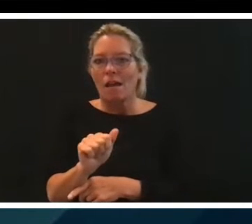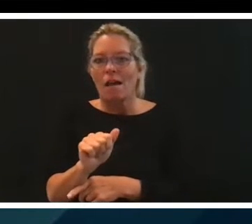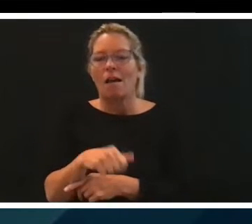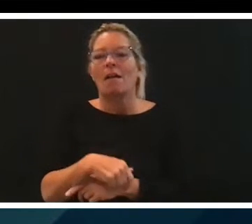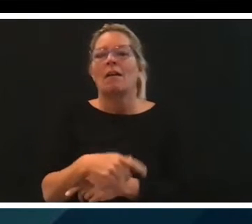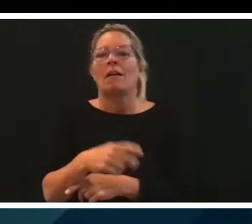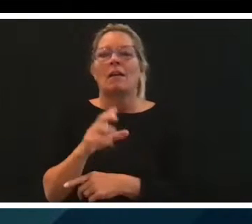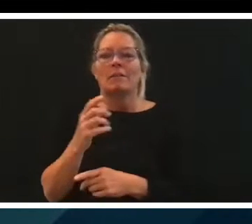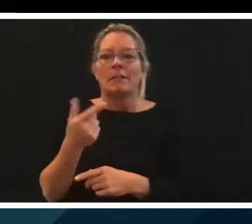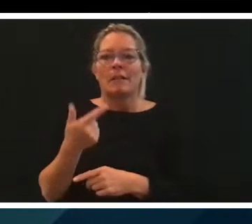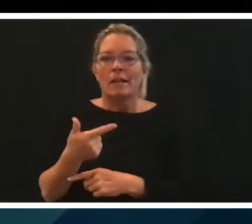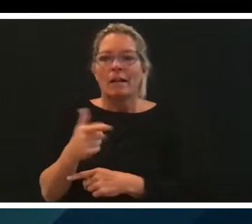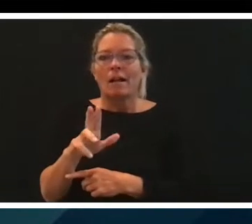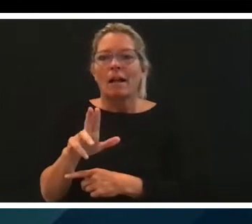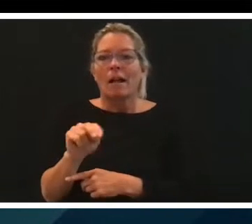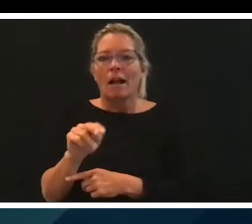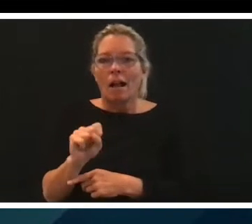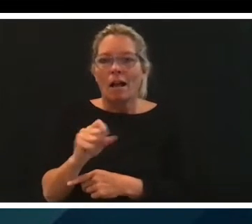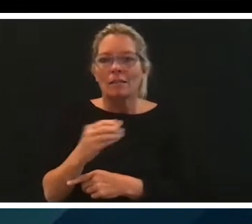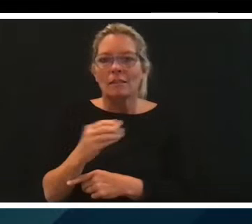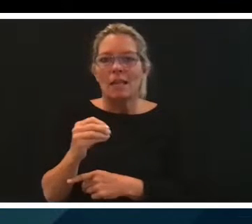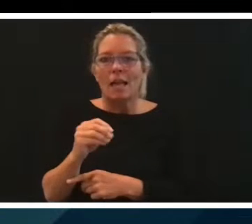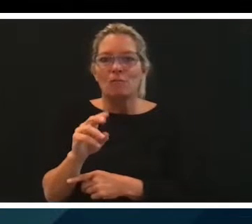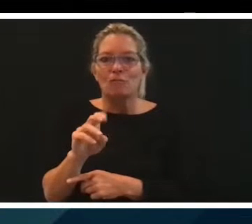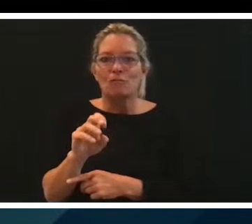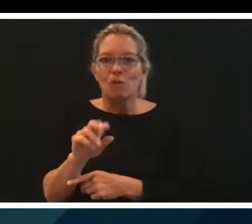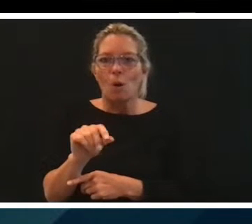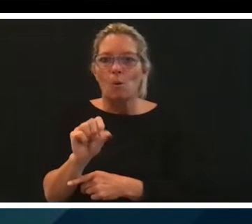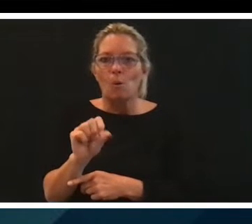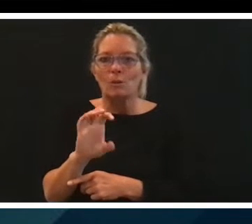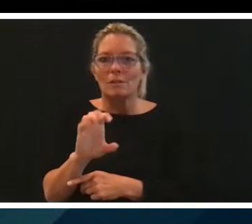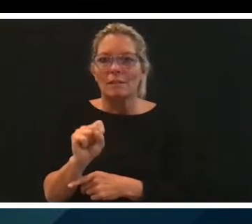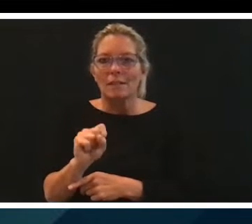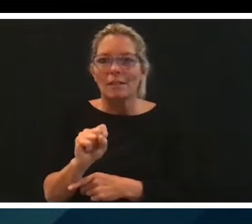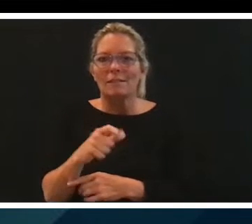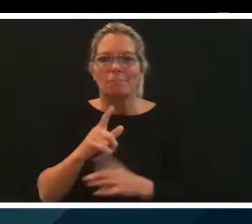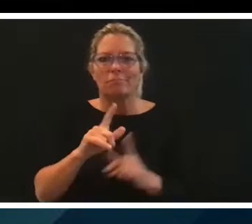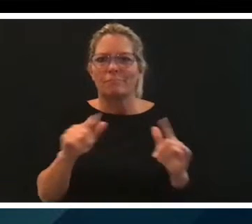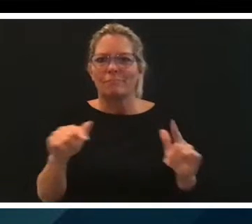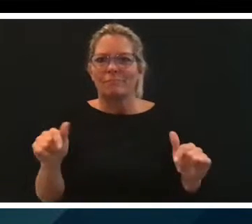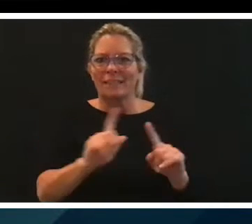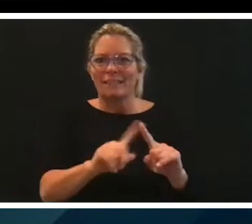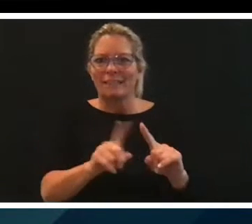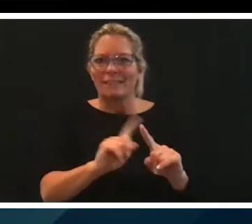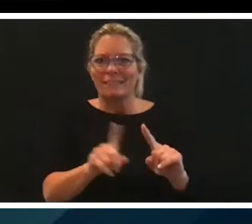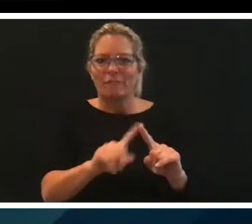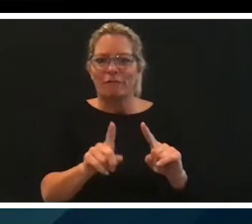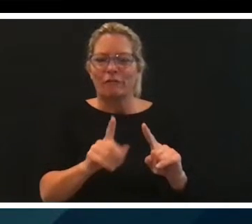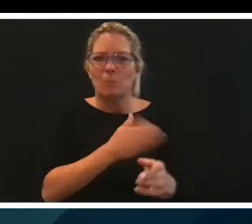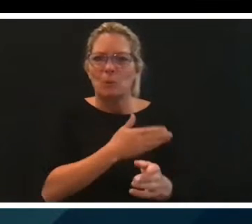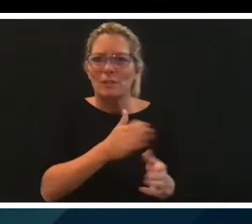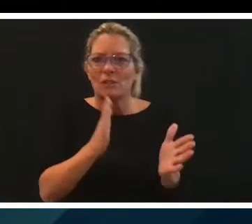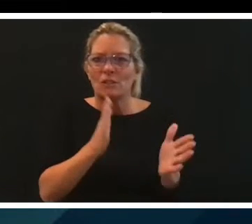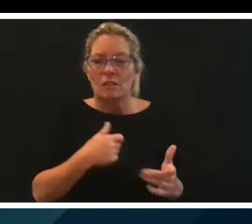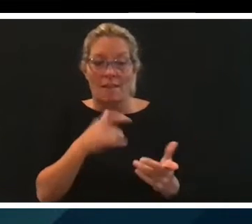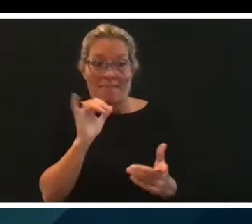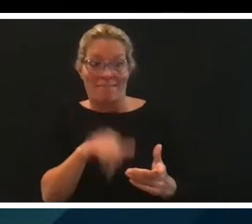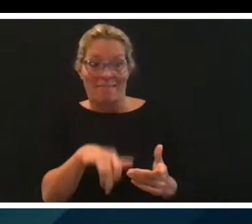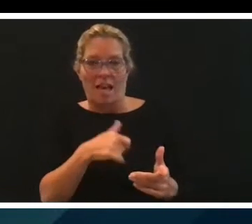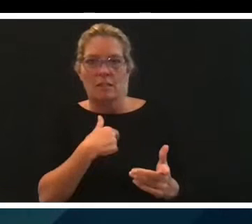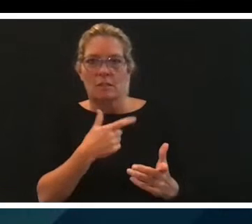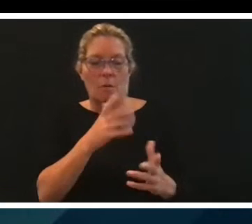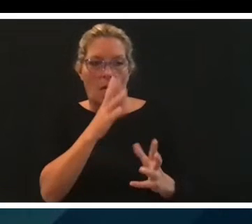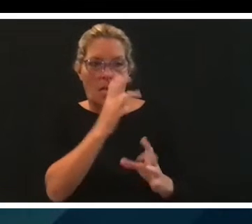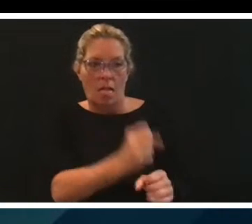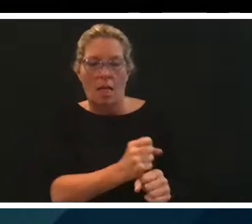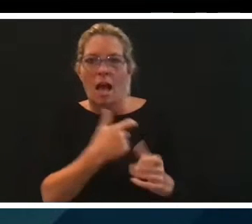things uh, from the R&B side. You had Jodeci, and you had these things that you could learn, and that's what I started to grab